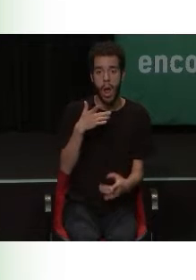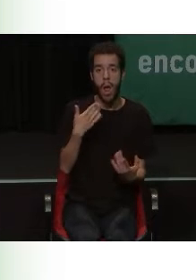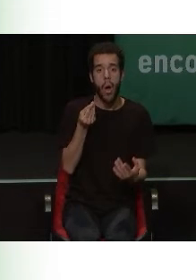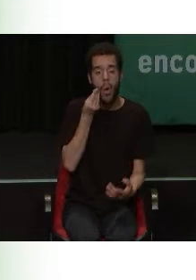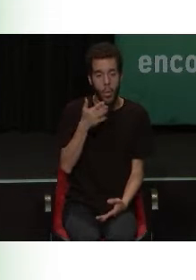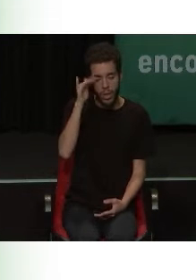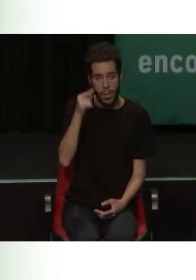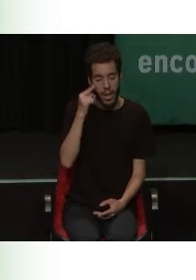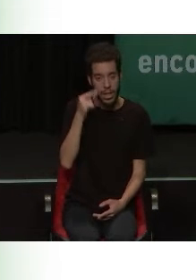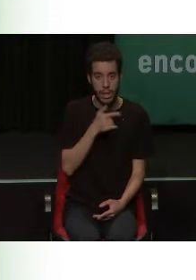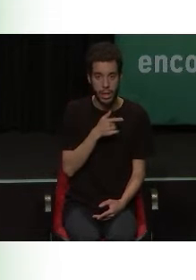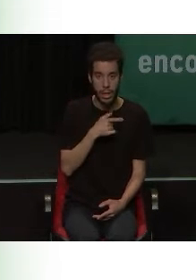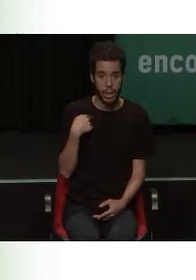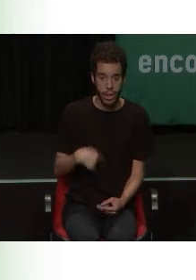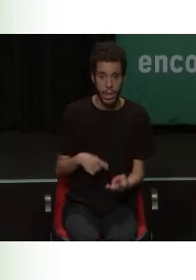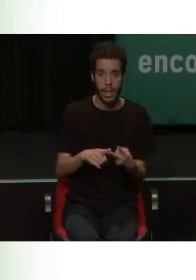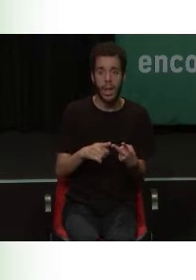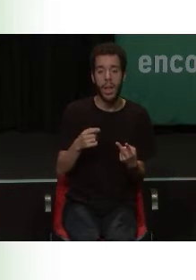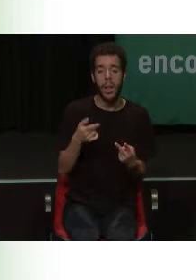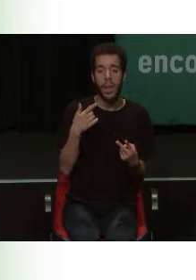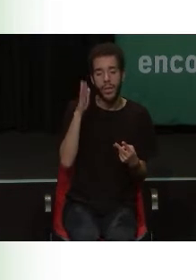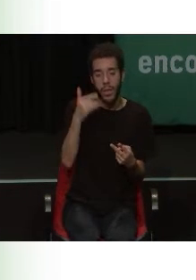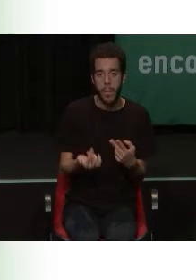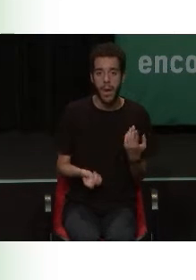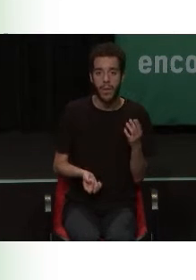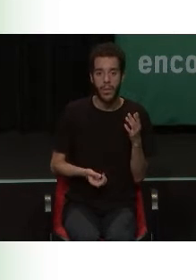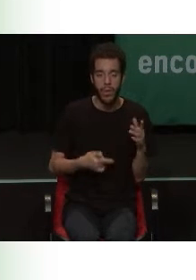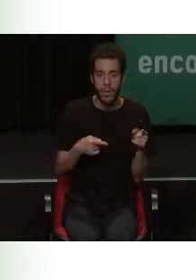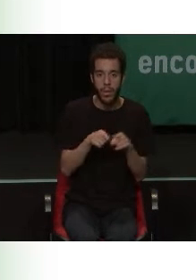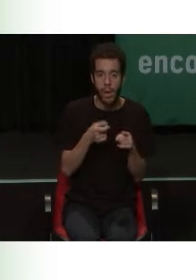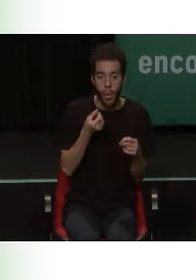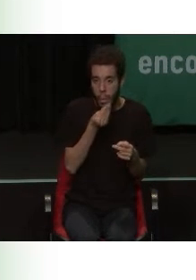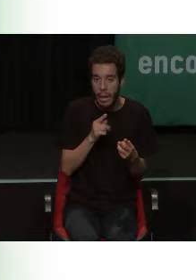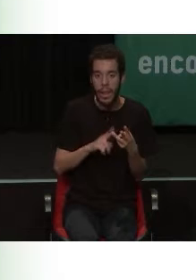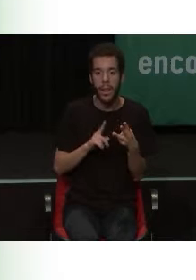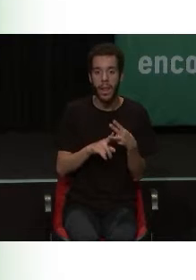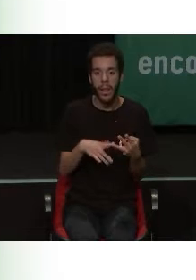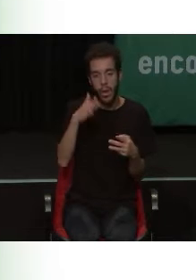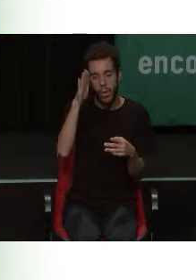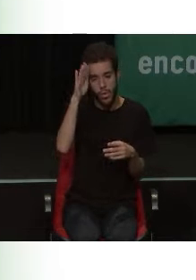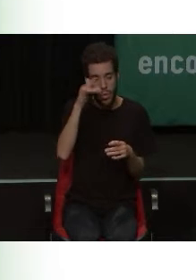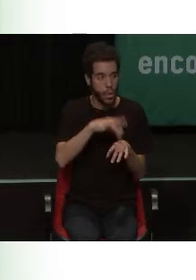this gene appeared in animals in China, in pets,